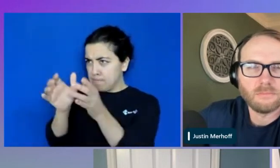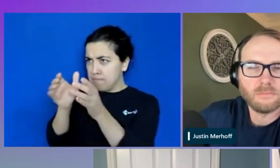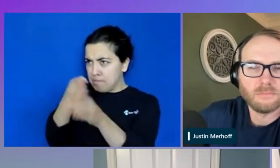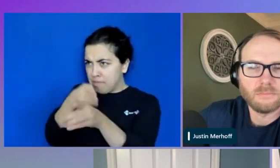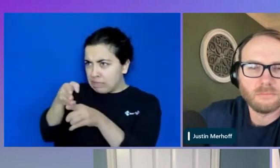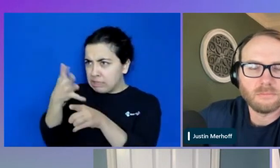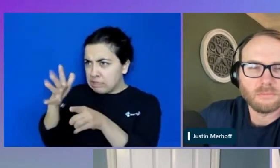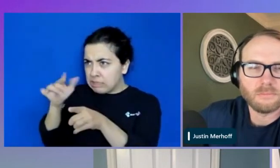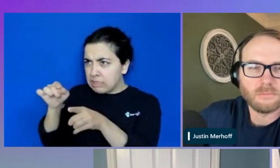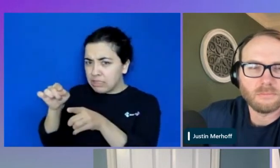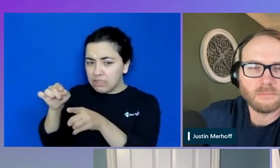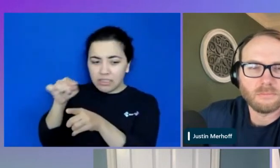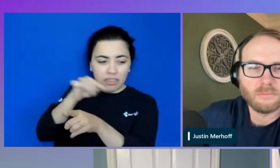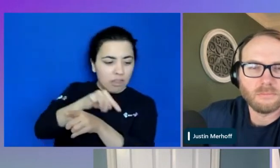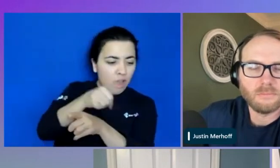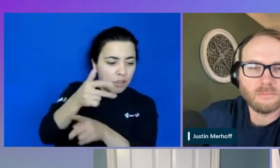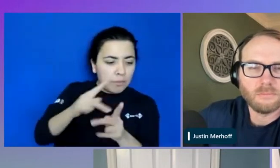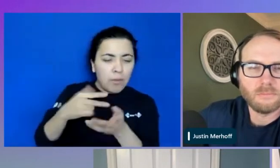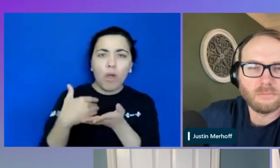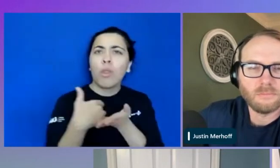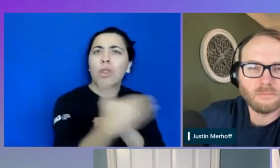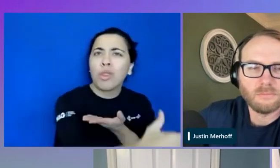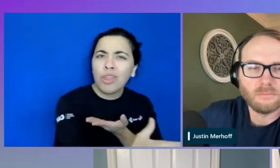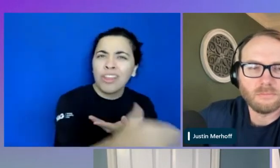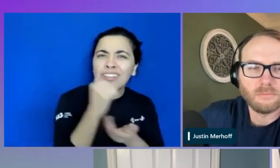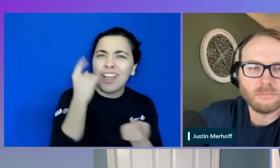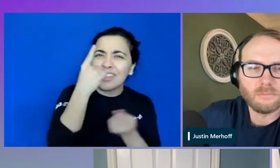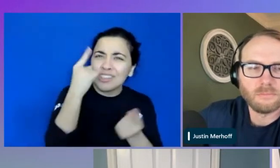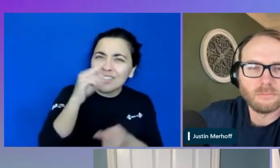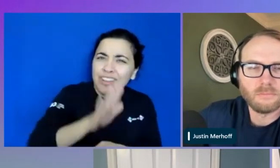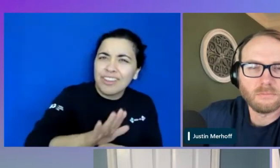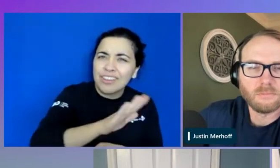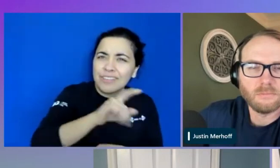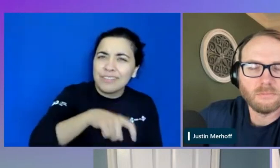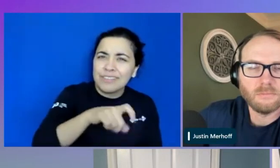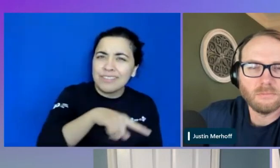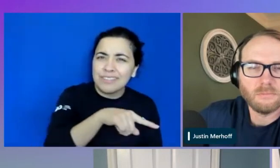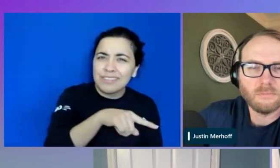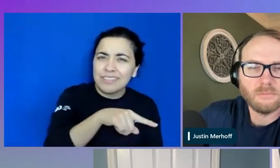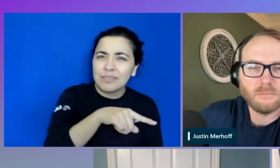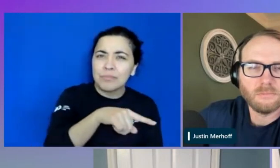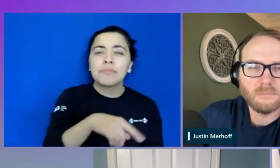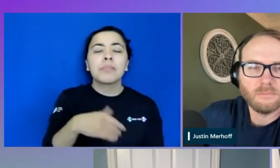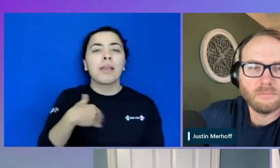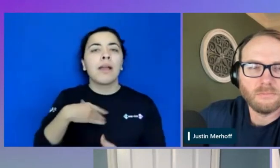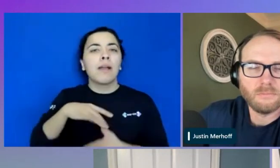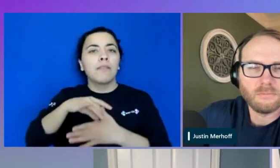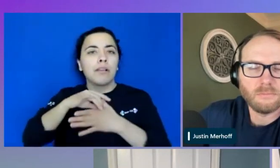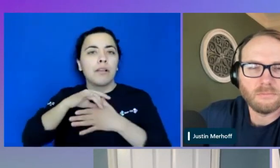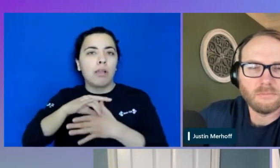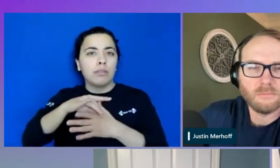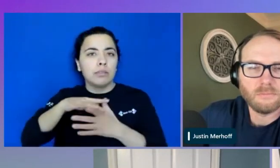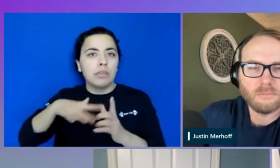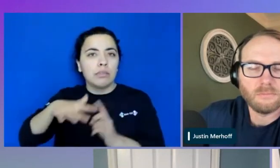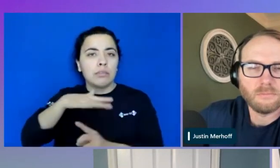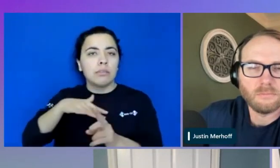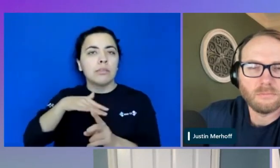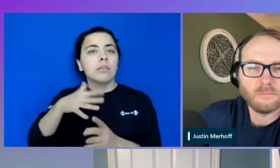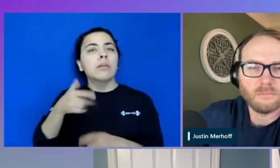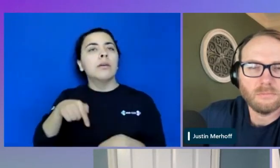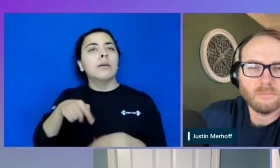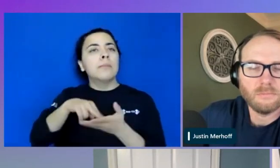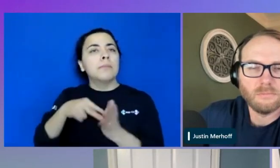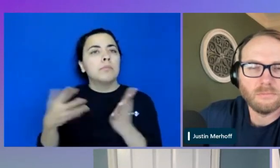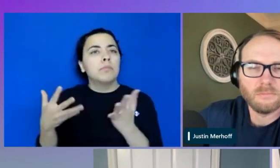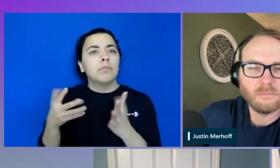part of it. And then the policies, just like you said, there's the content part of it, which is like the